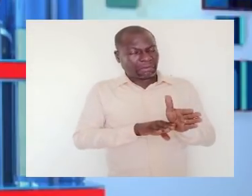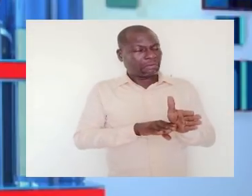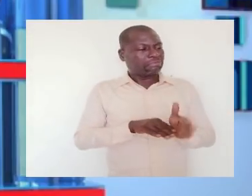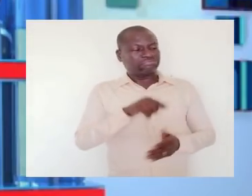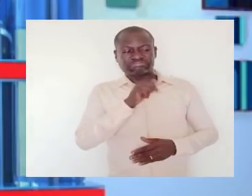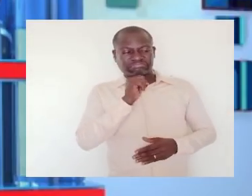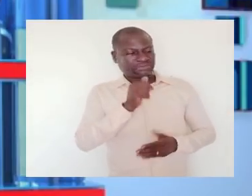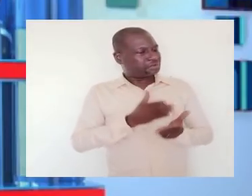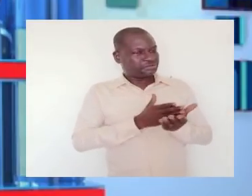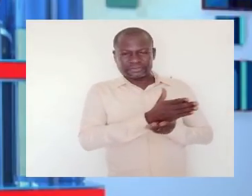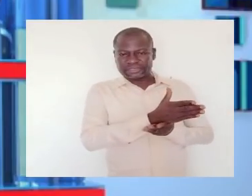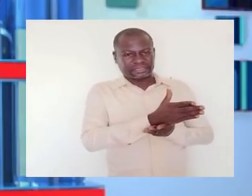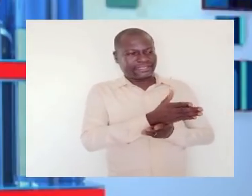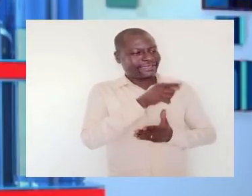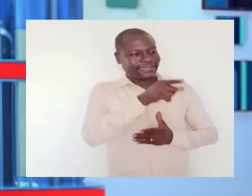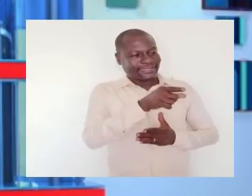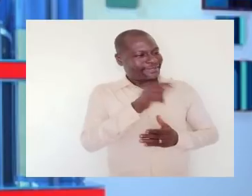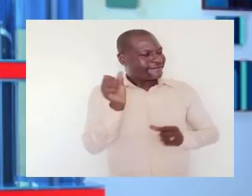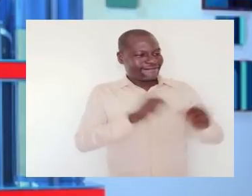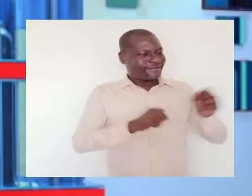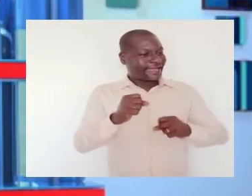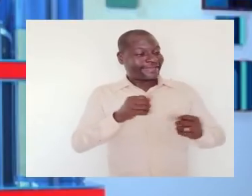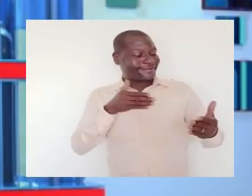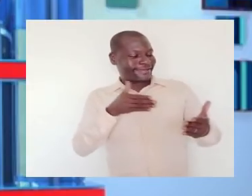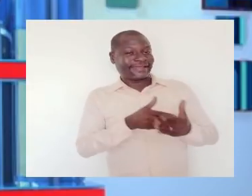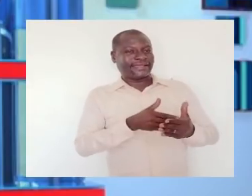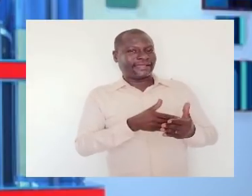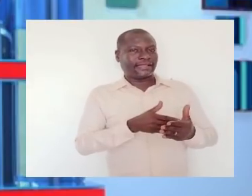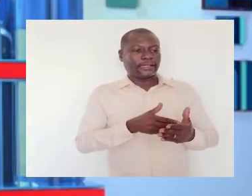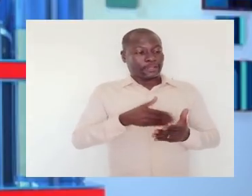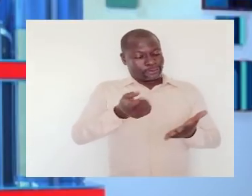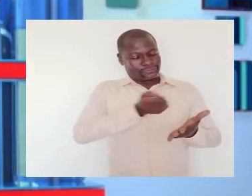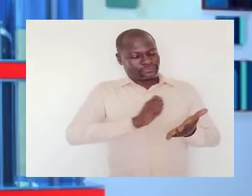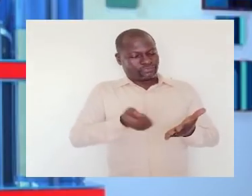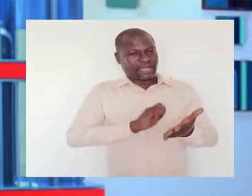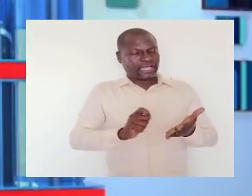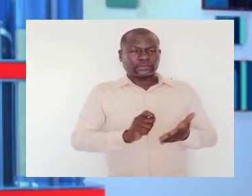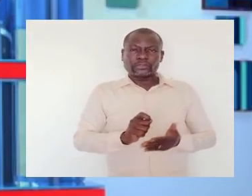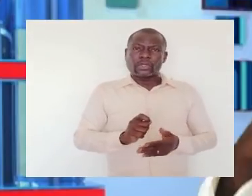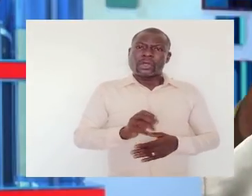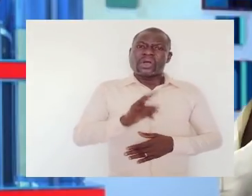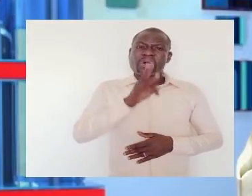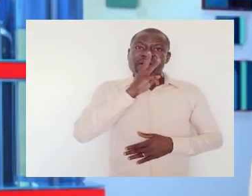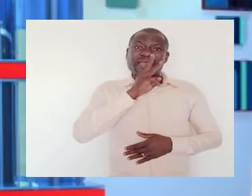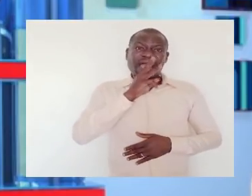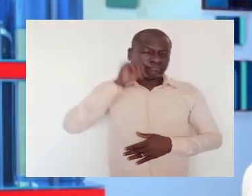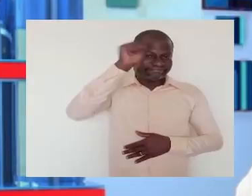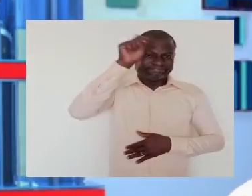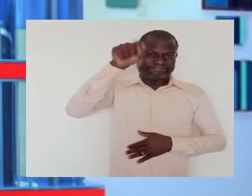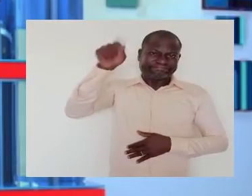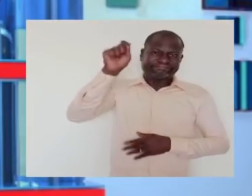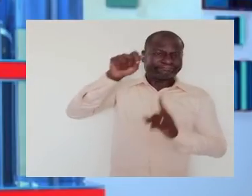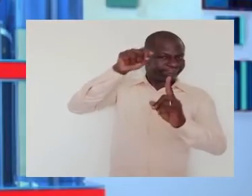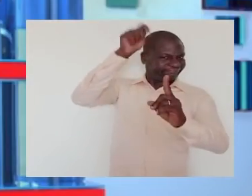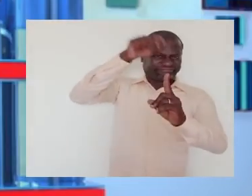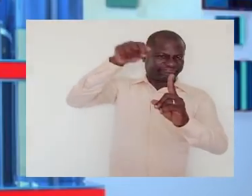kwa jimno. Na omu e kasetia. Na omu e kun editia. Ya chile o se. Yemfa ensuo en pete pete